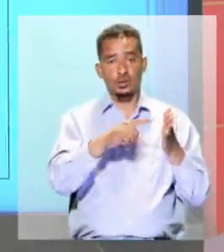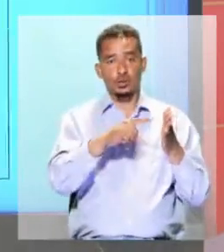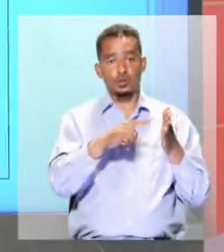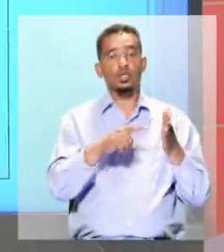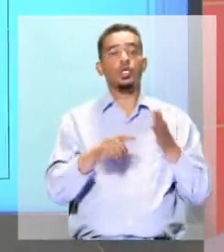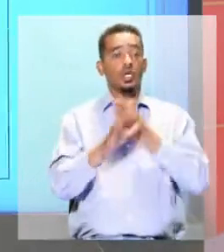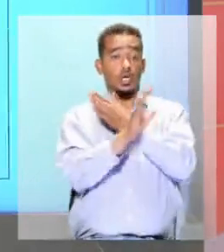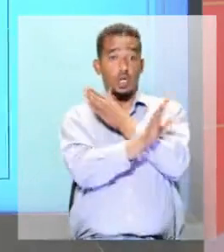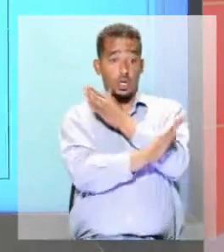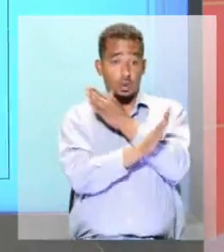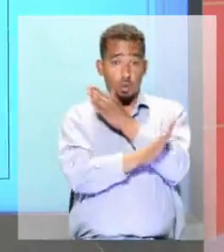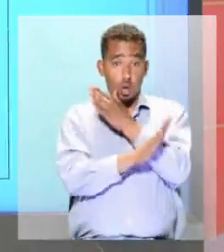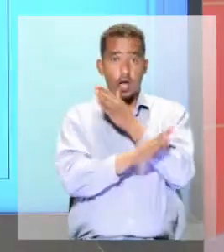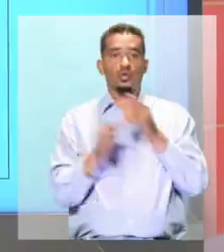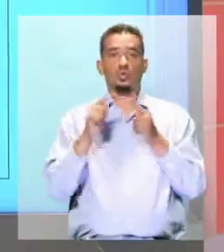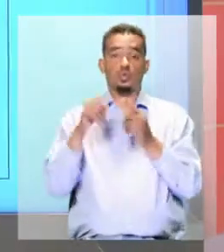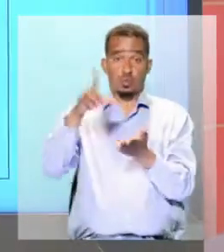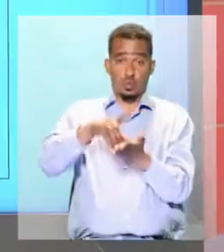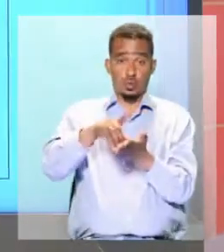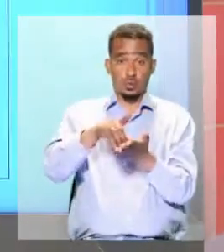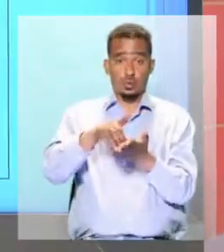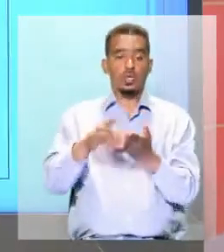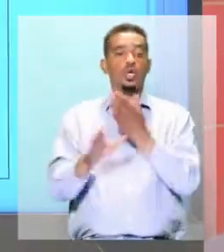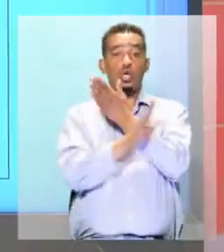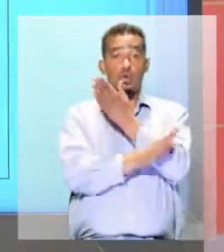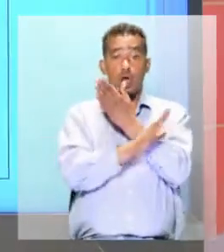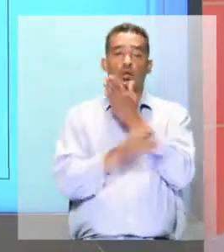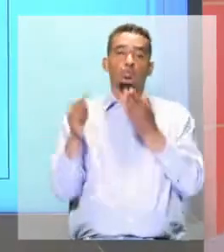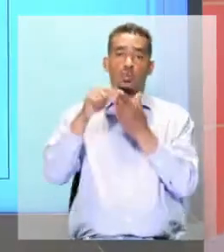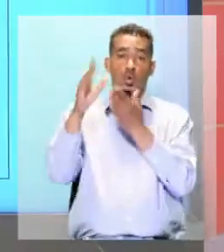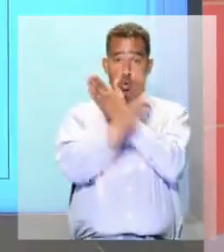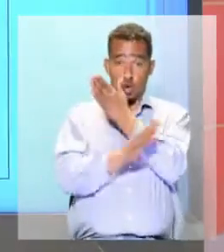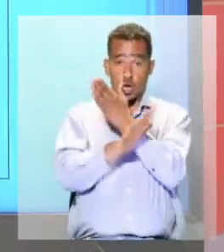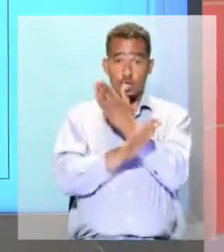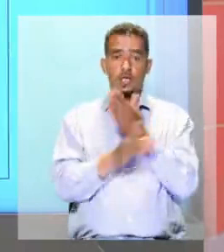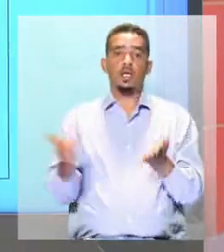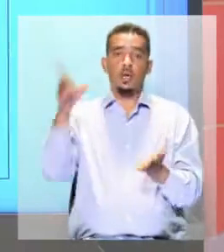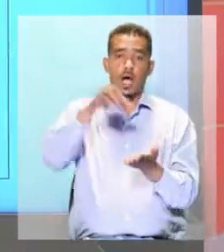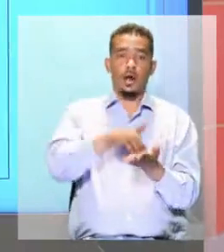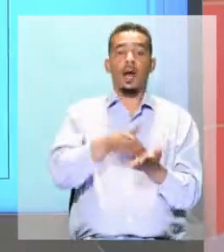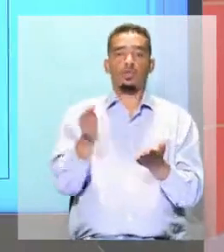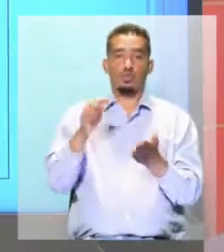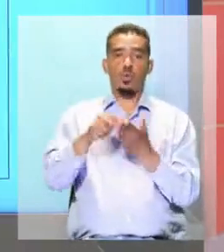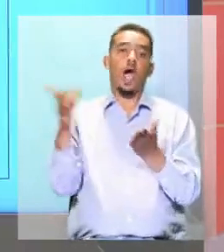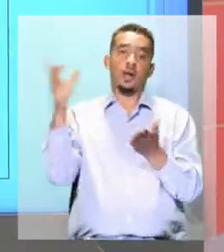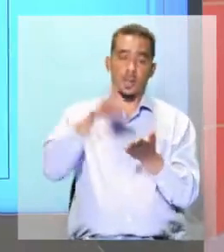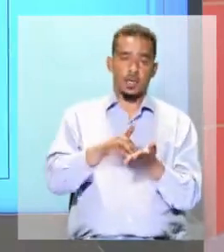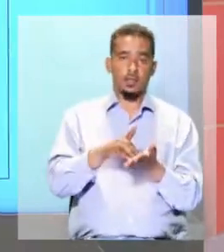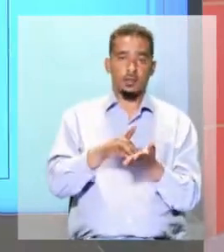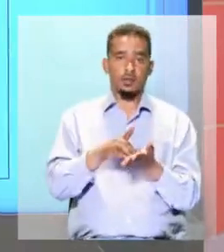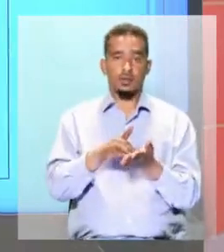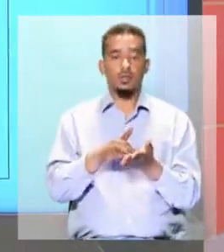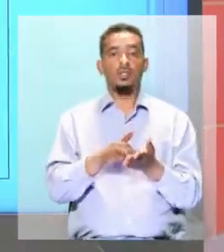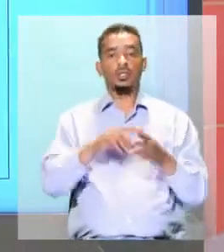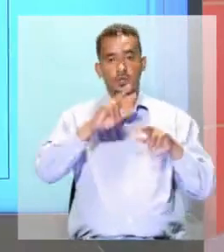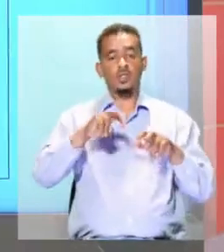is rural to urban migration, rural to rural migration, urban to rural migration, urban to urban migration for